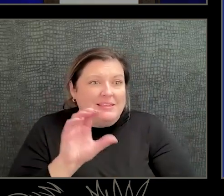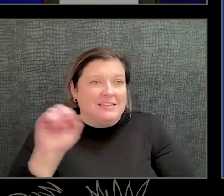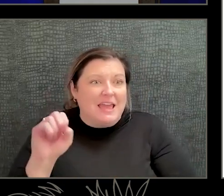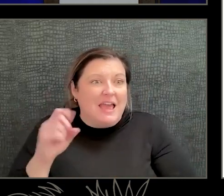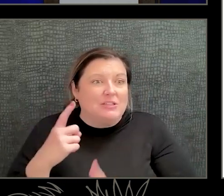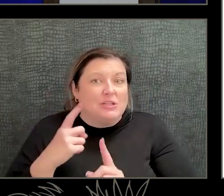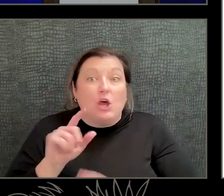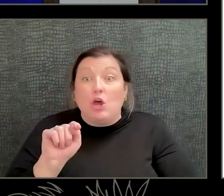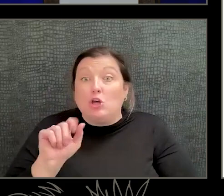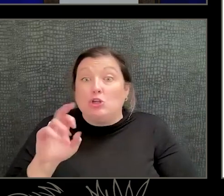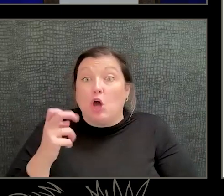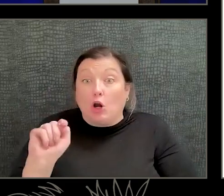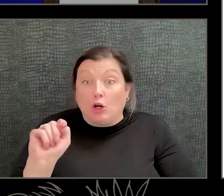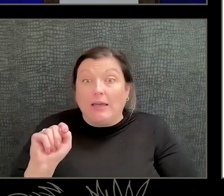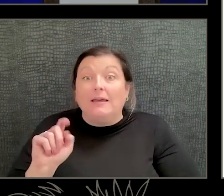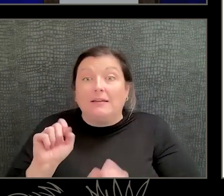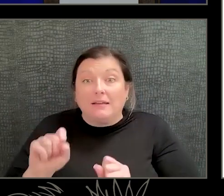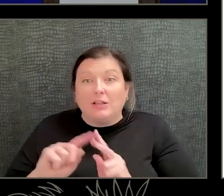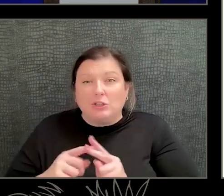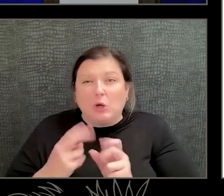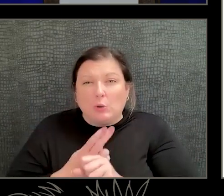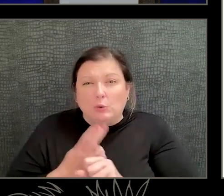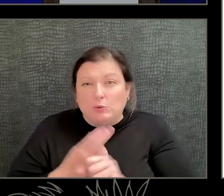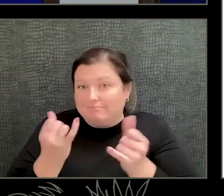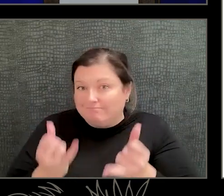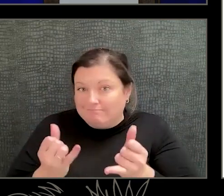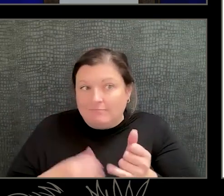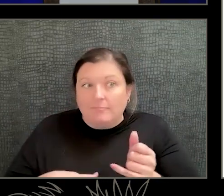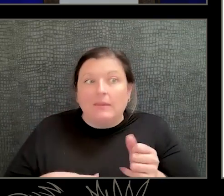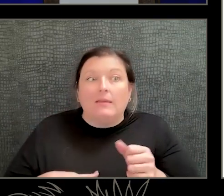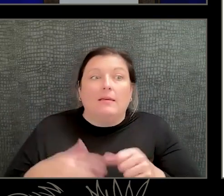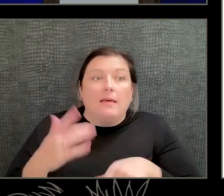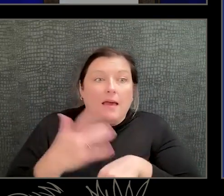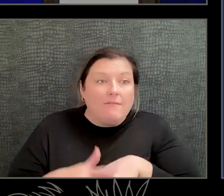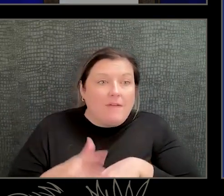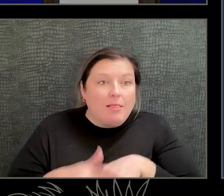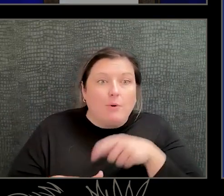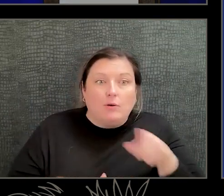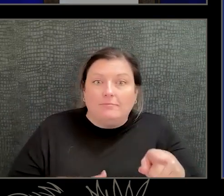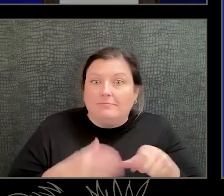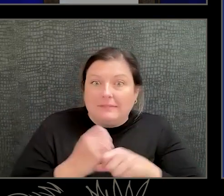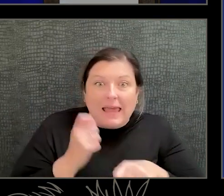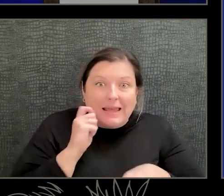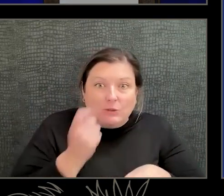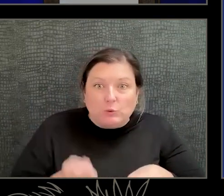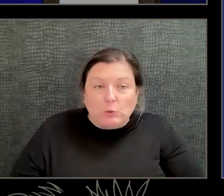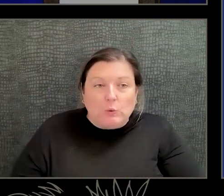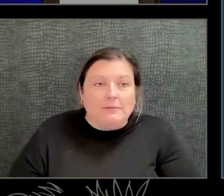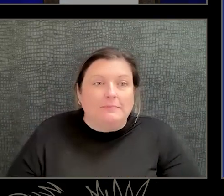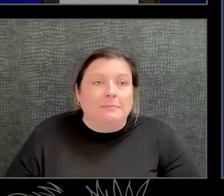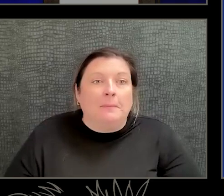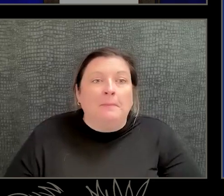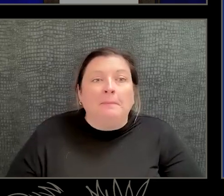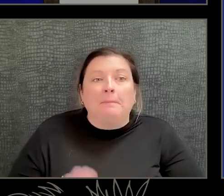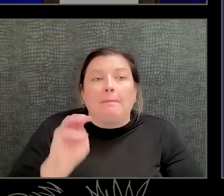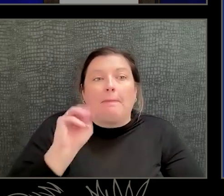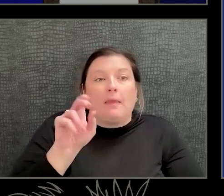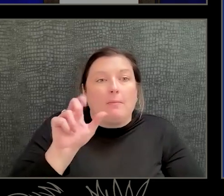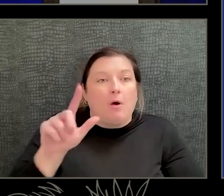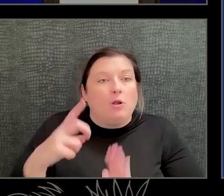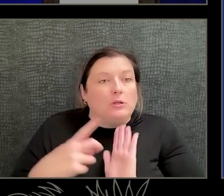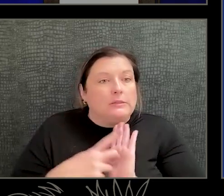could start using right away. Also fully available, get on it, something cool. Modal demo with